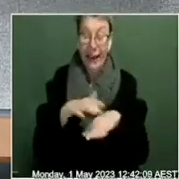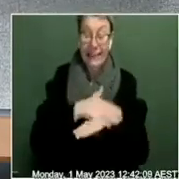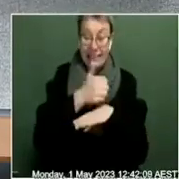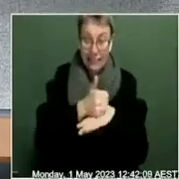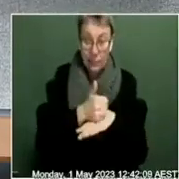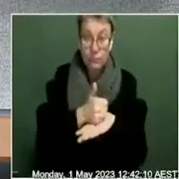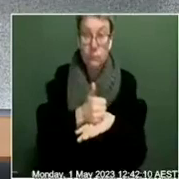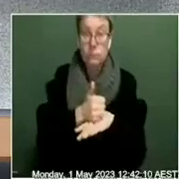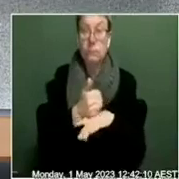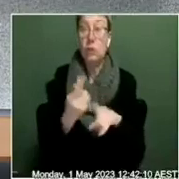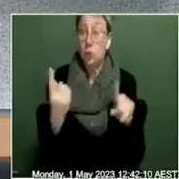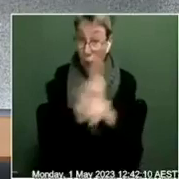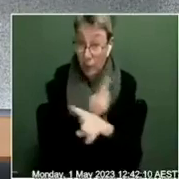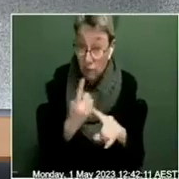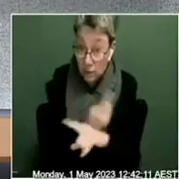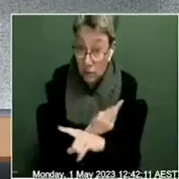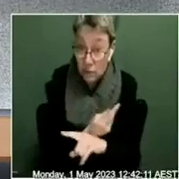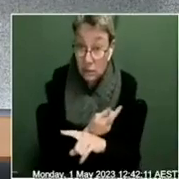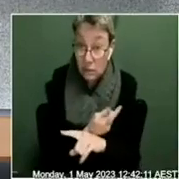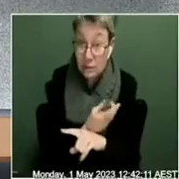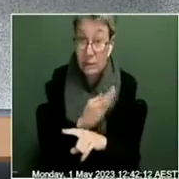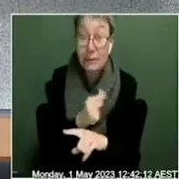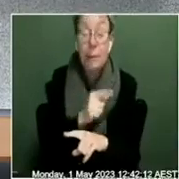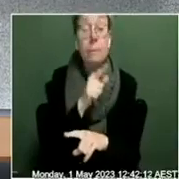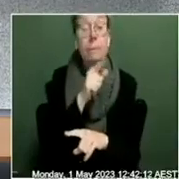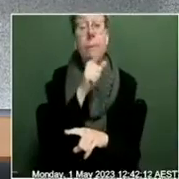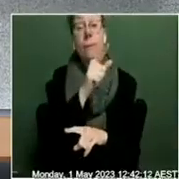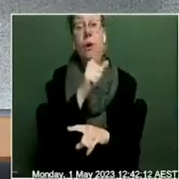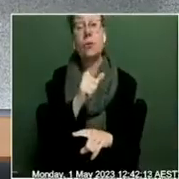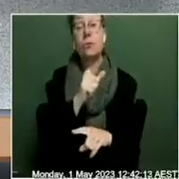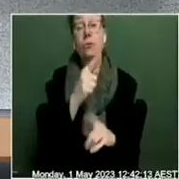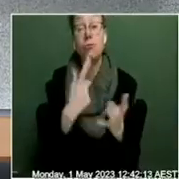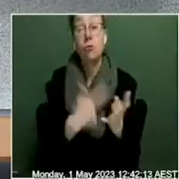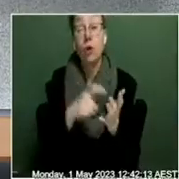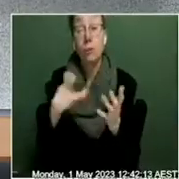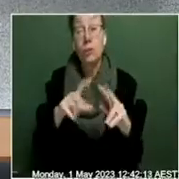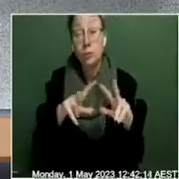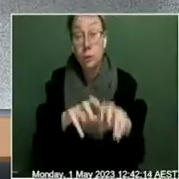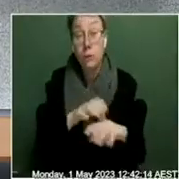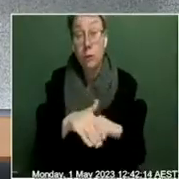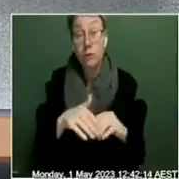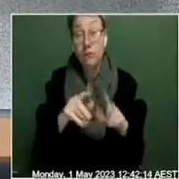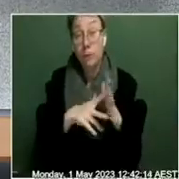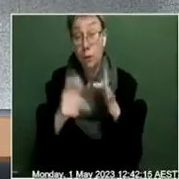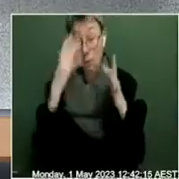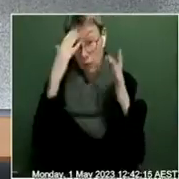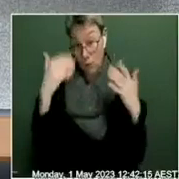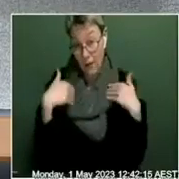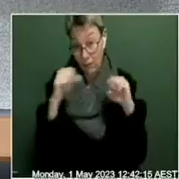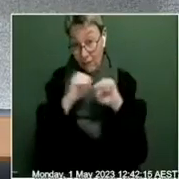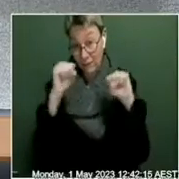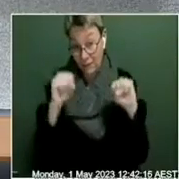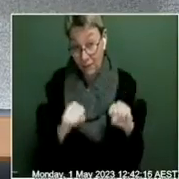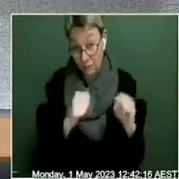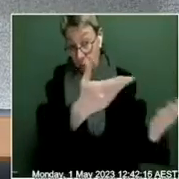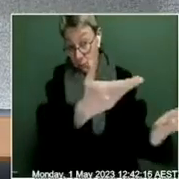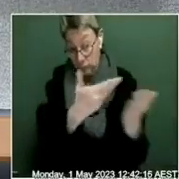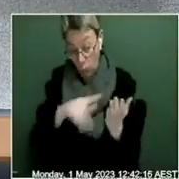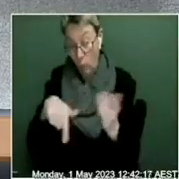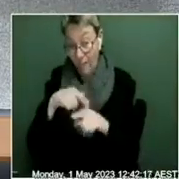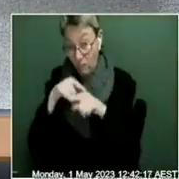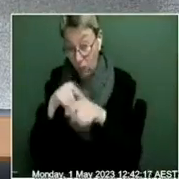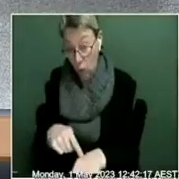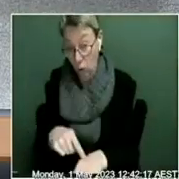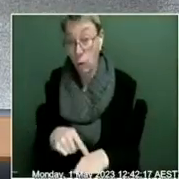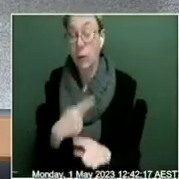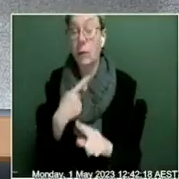and really around that support for social and emotional wellbeing to seek to prevent and intervene early so